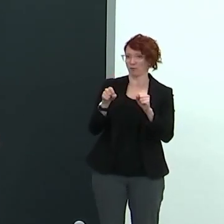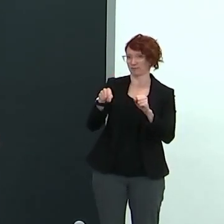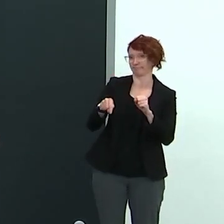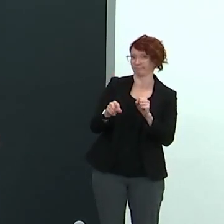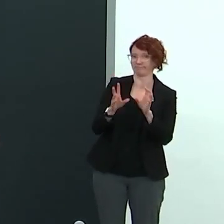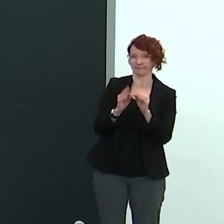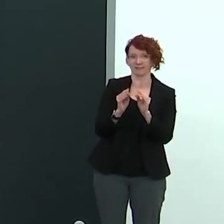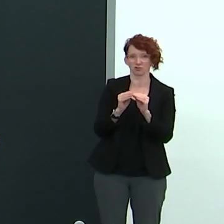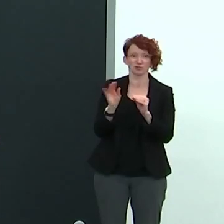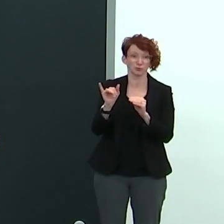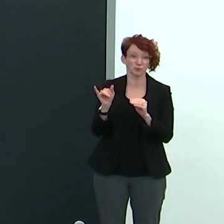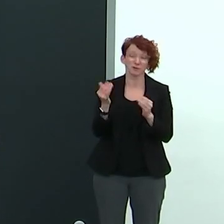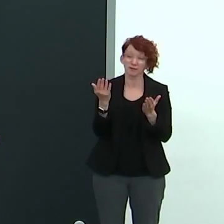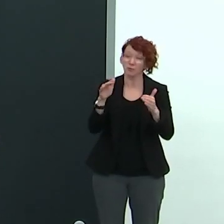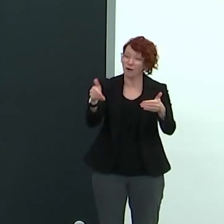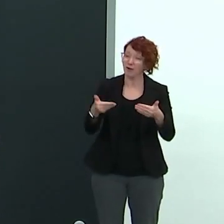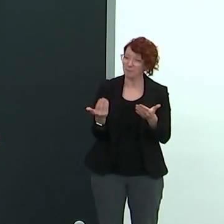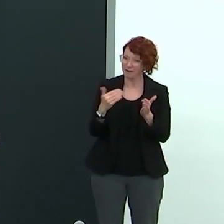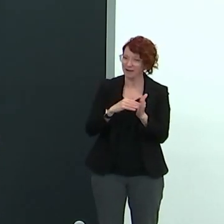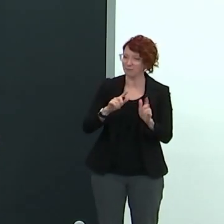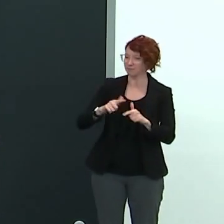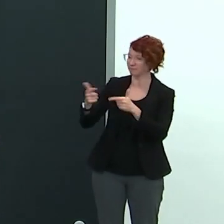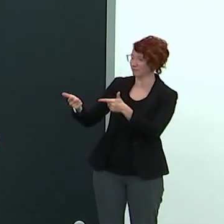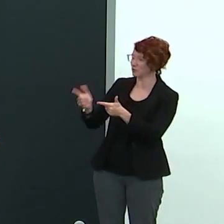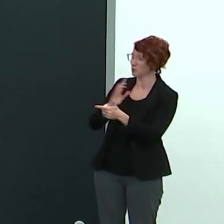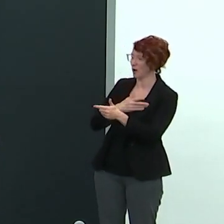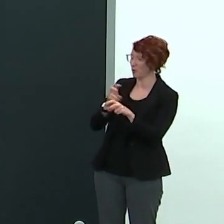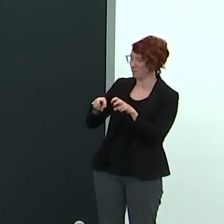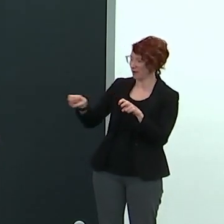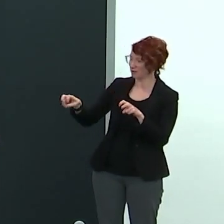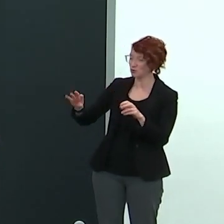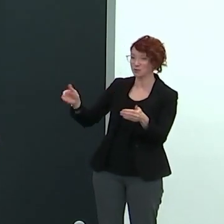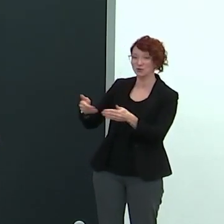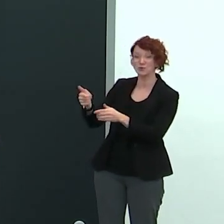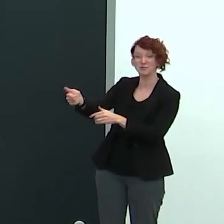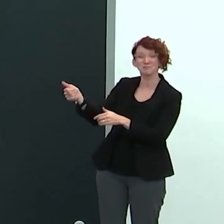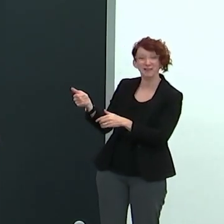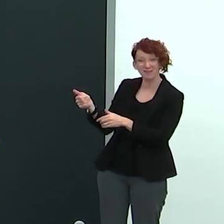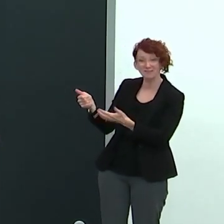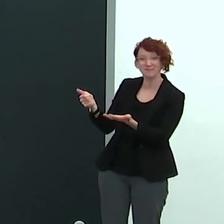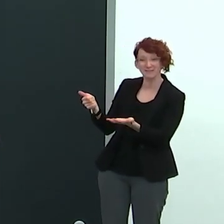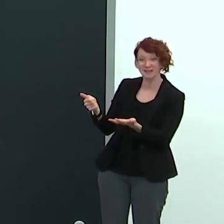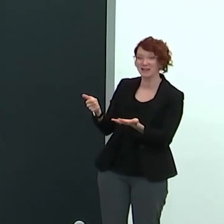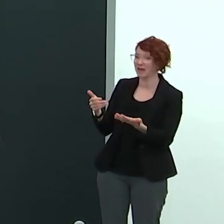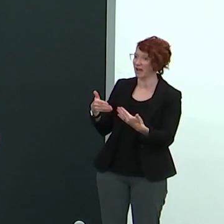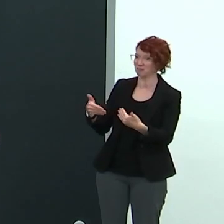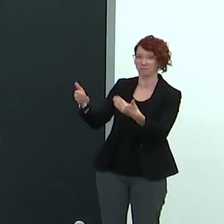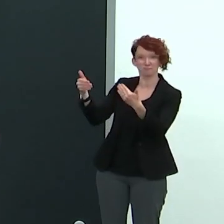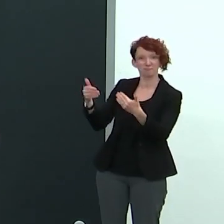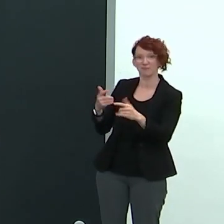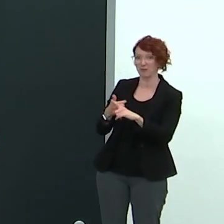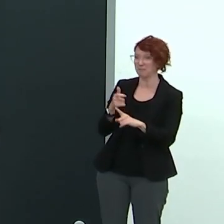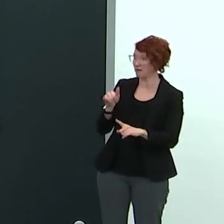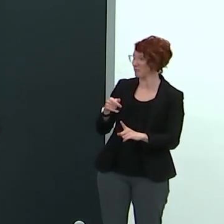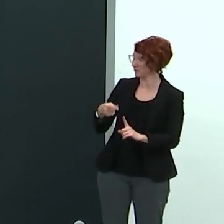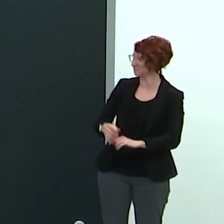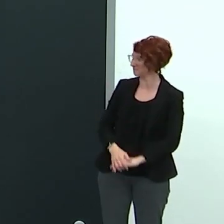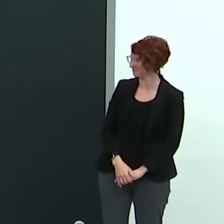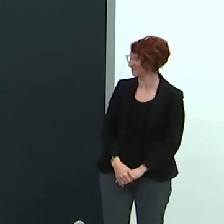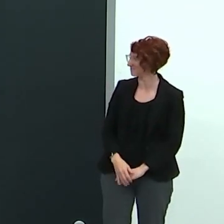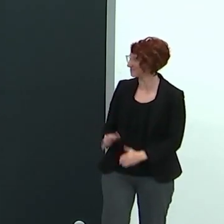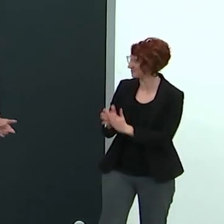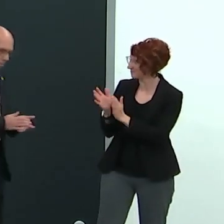sessions. So welcome again. And with that, I'll turn it over to our panelists to introduce themselves and just take it from there.